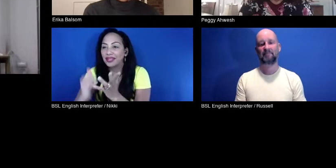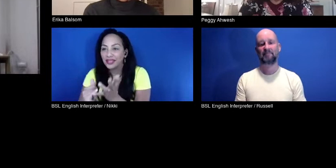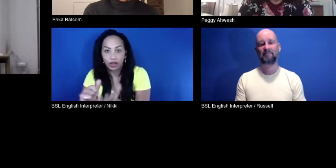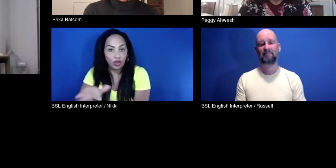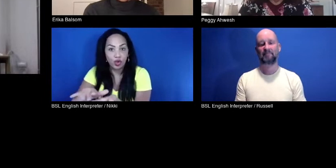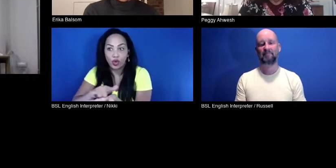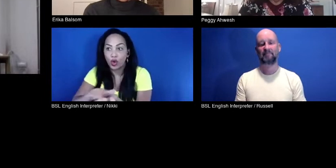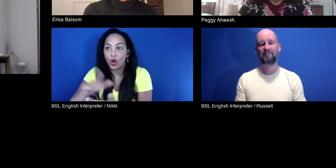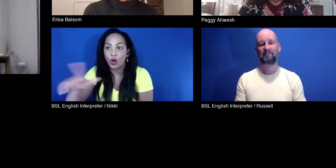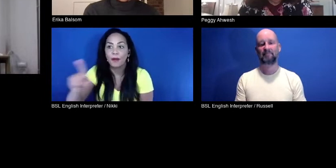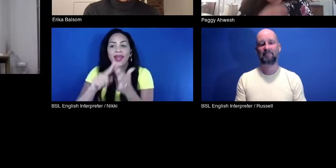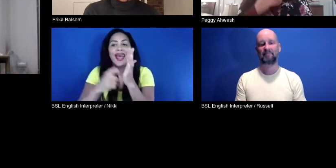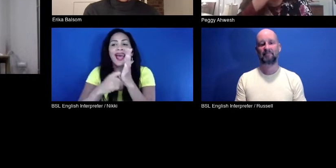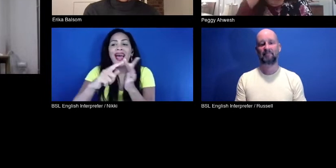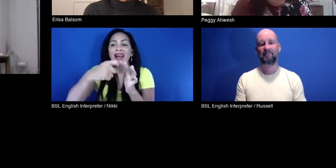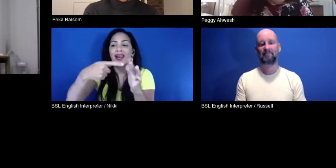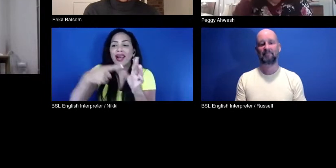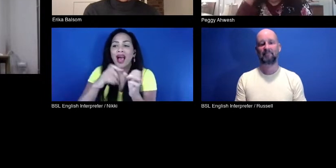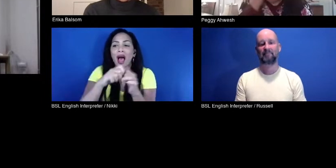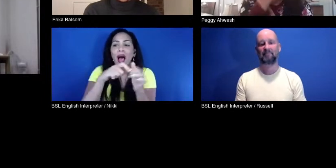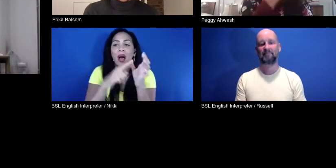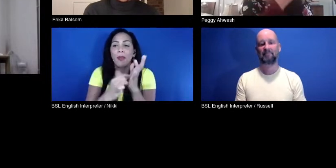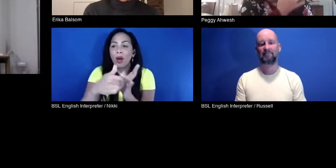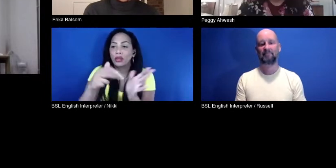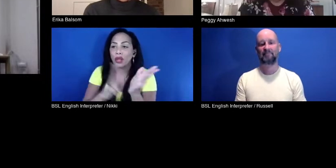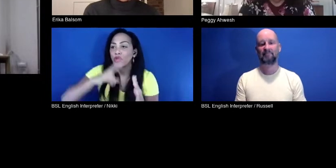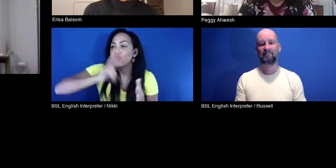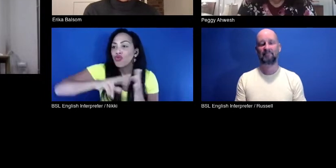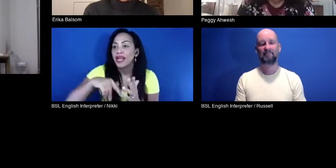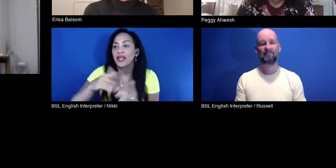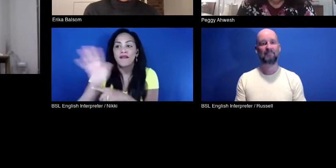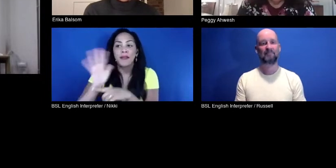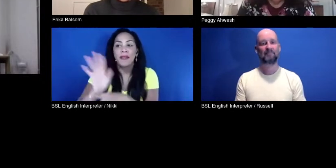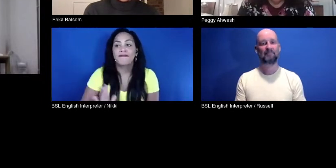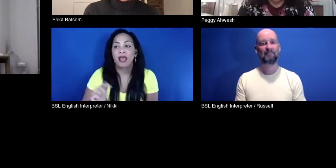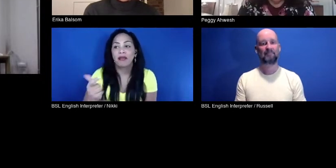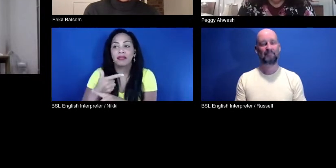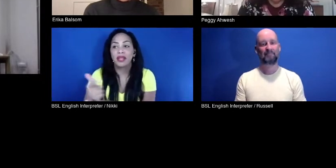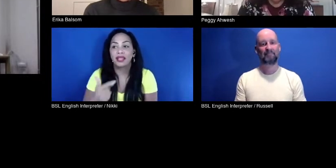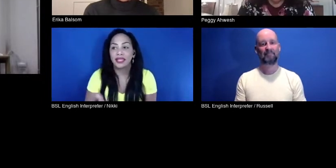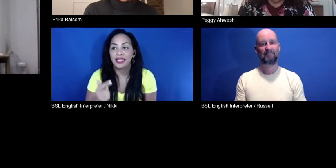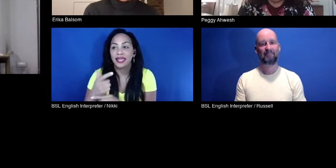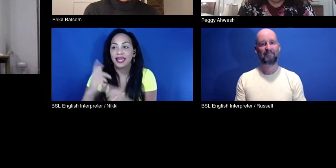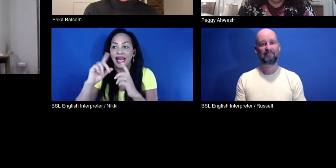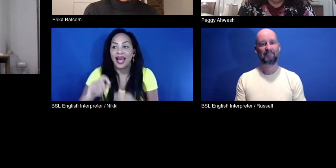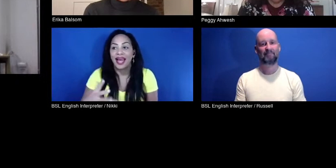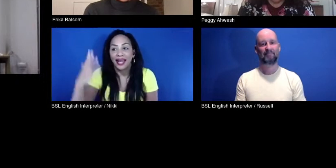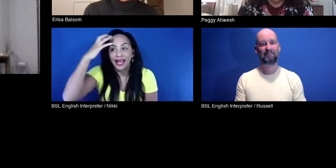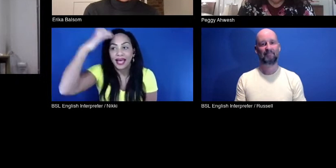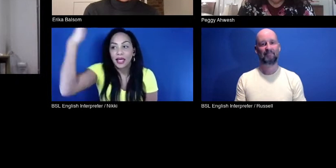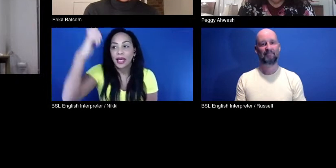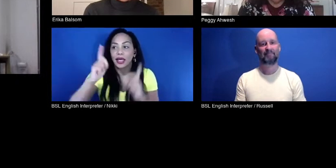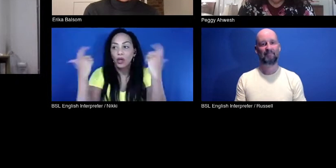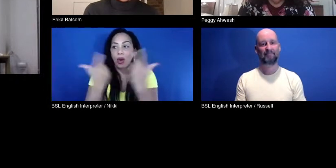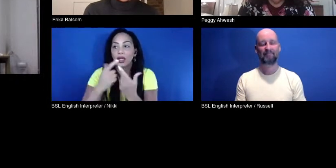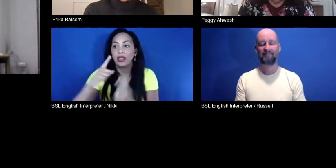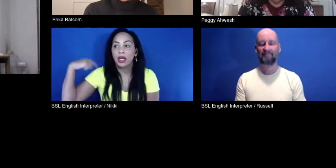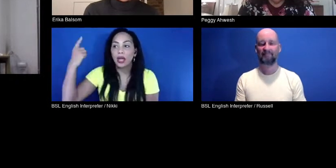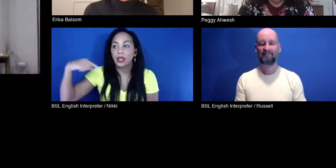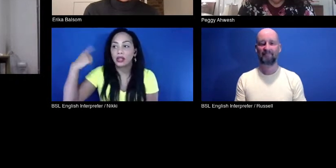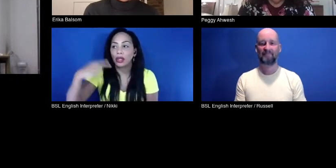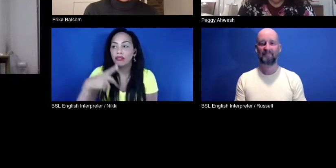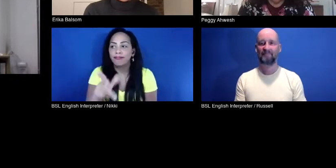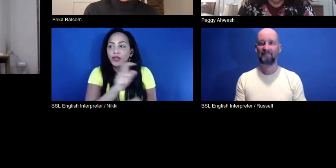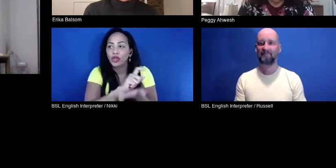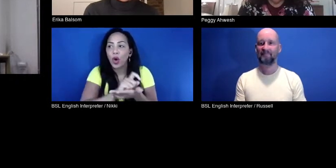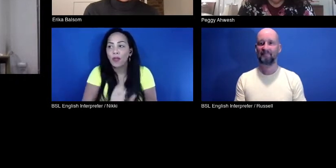She is the author of 4 books, including 10 Skies, After Uniqueness, A History of Film and Video Art in